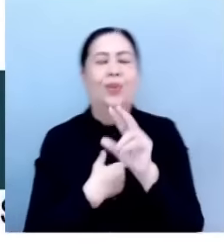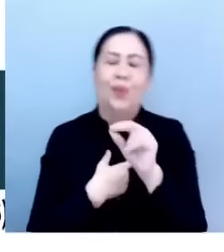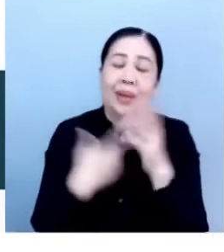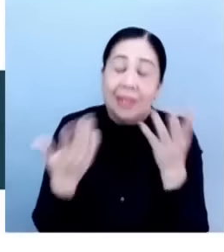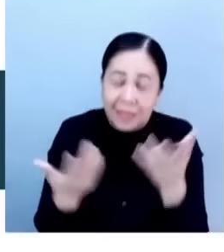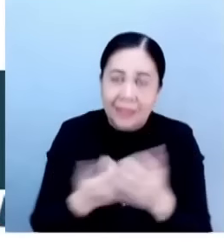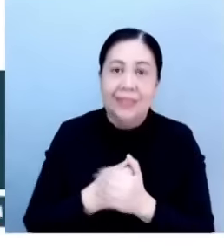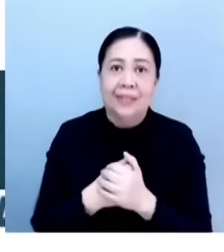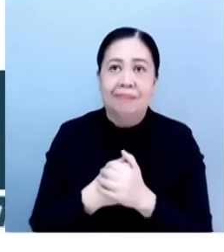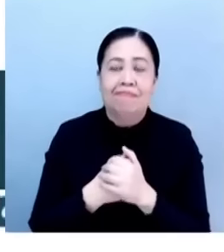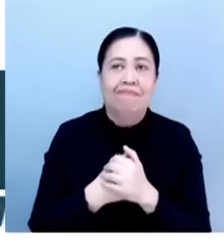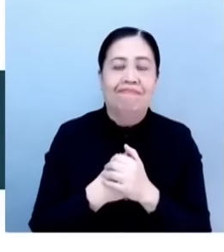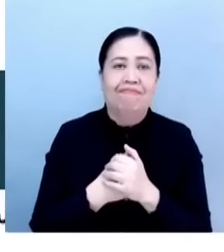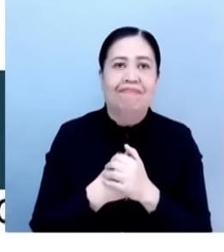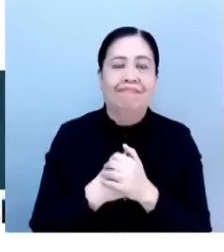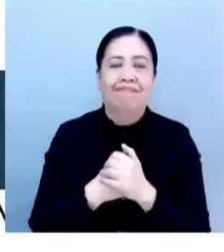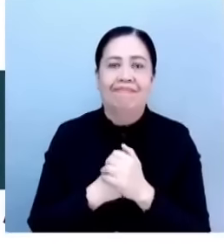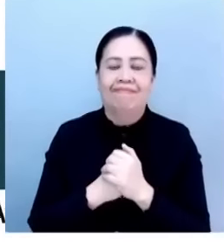course.